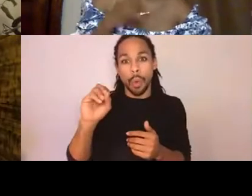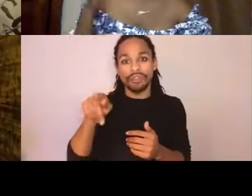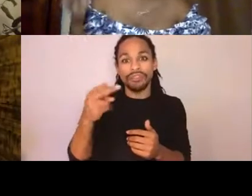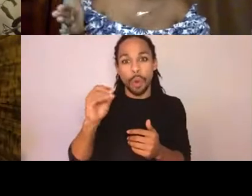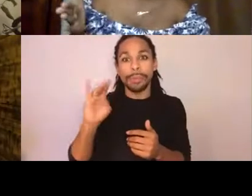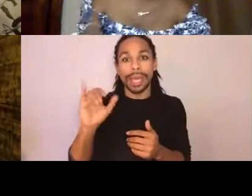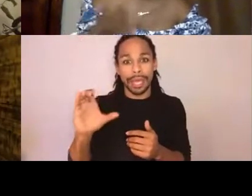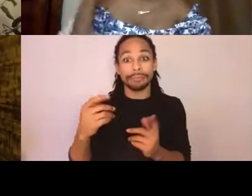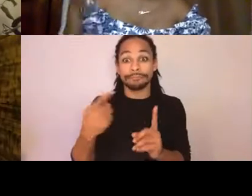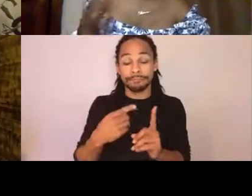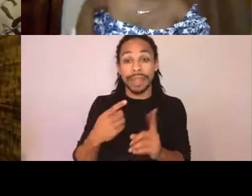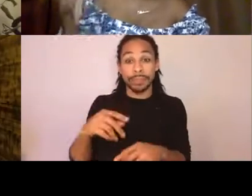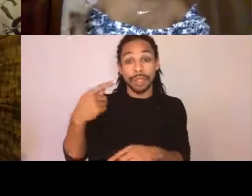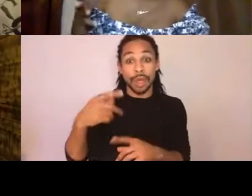was